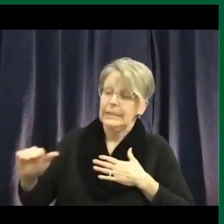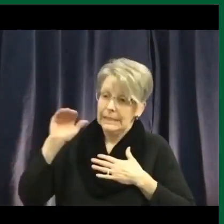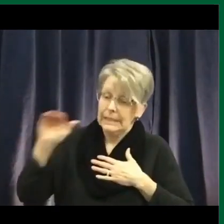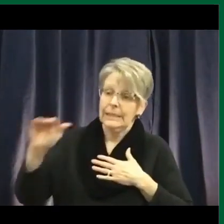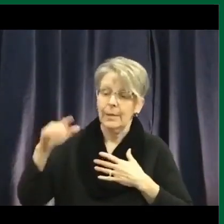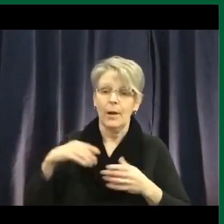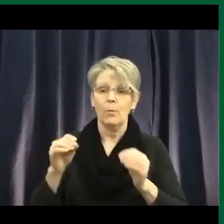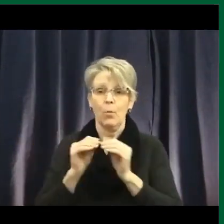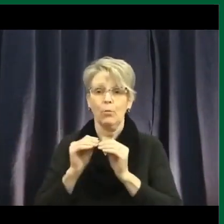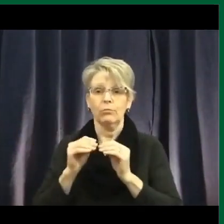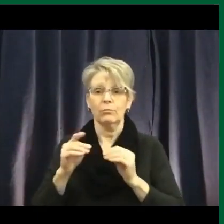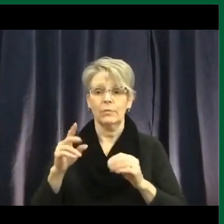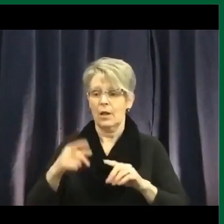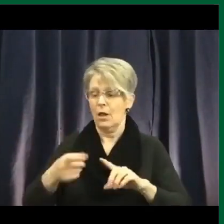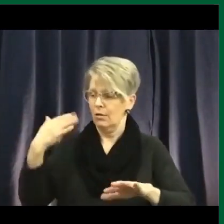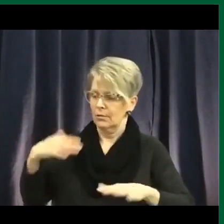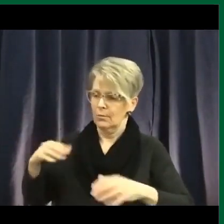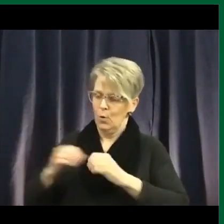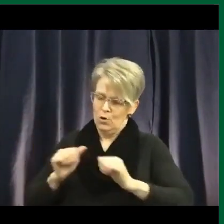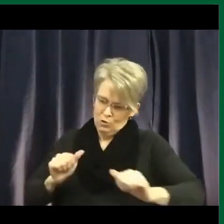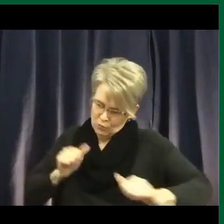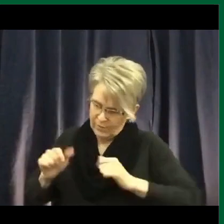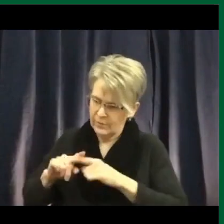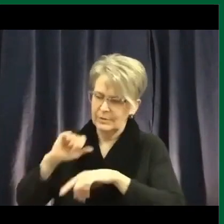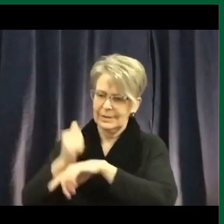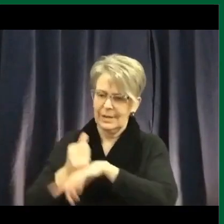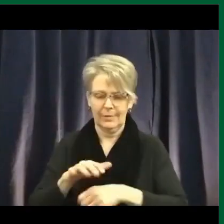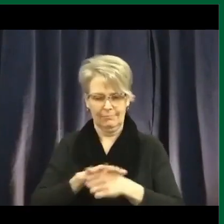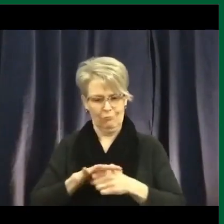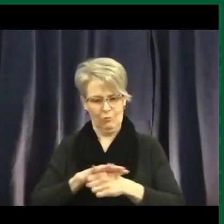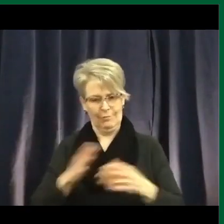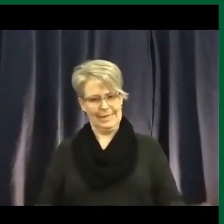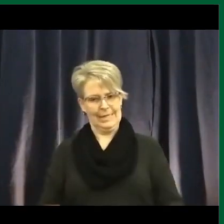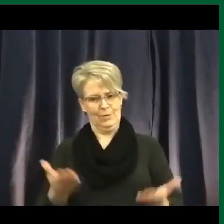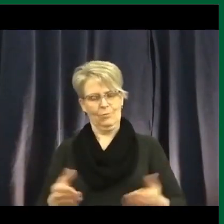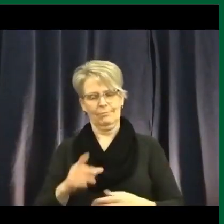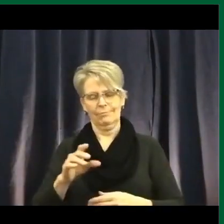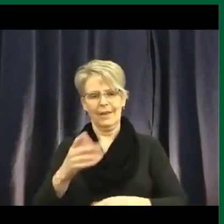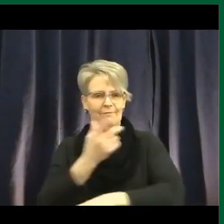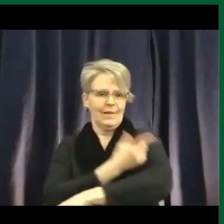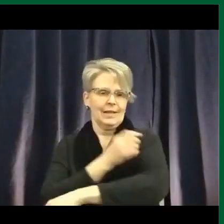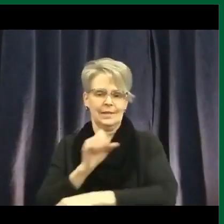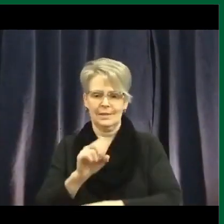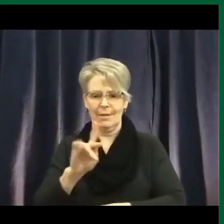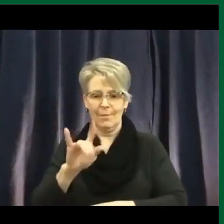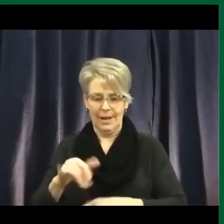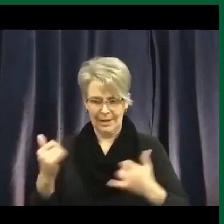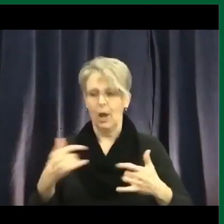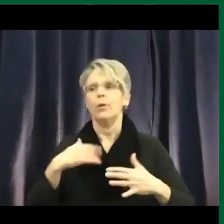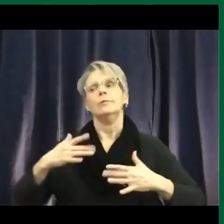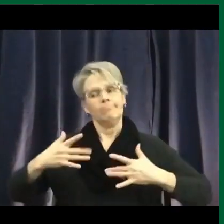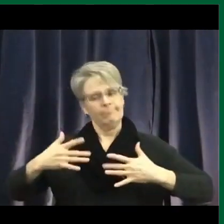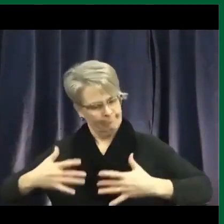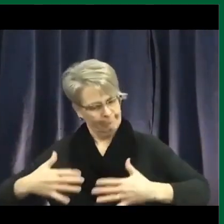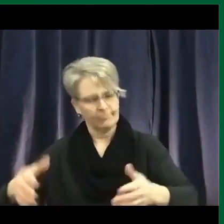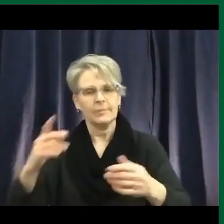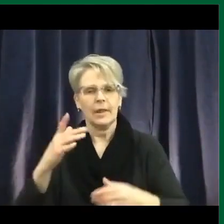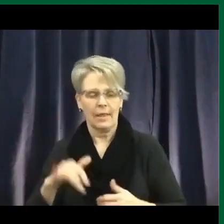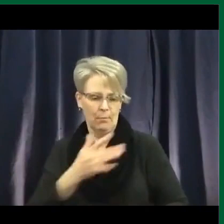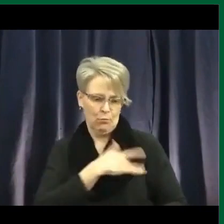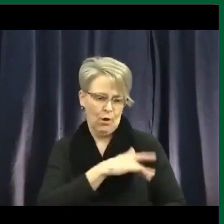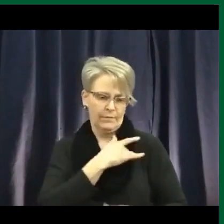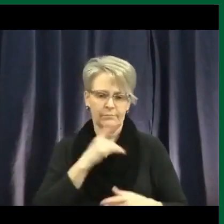more aggressive in procuring and setting up our domestic vaccine supply. That's something that is well underway now with the province stepping forward